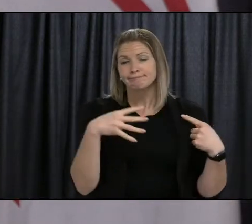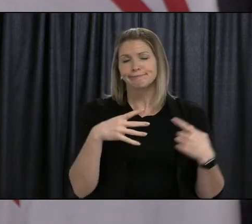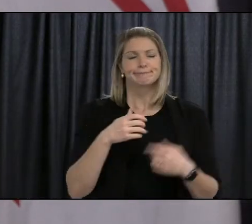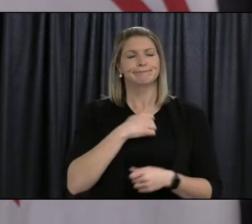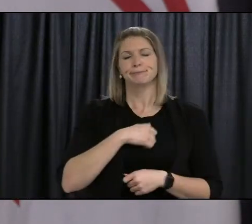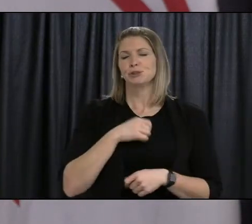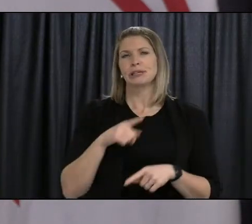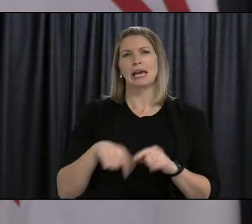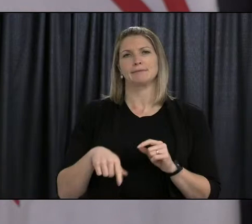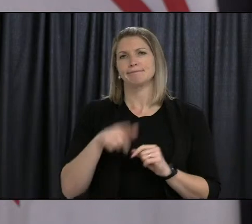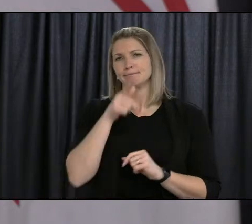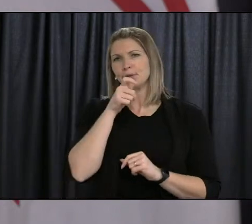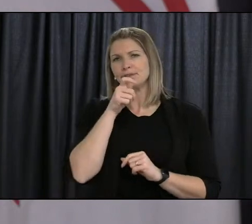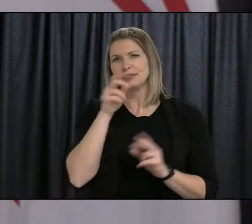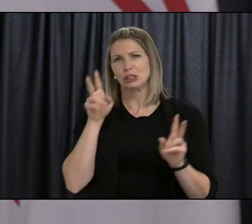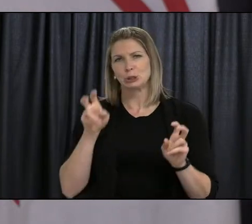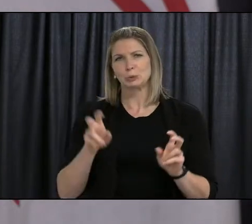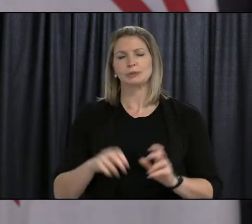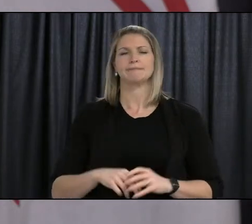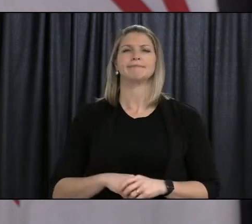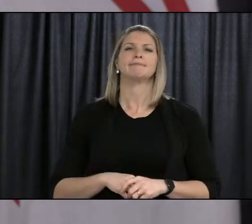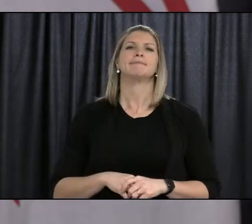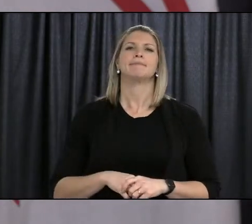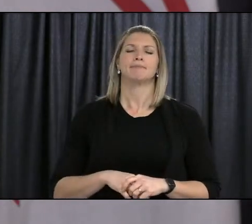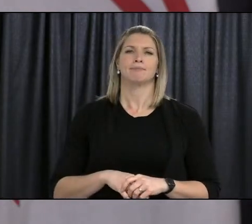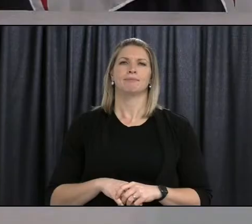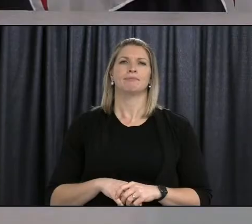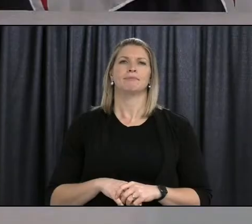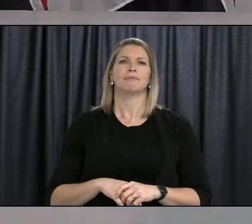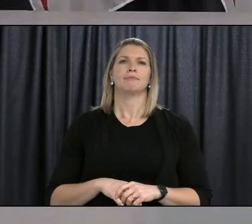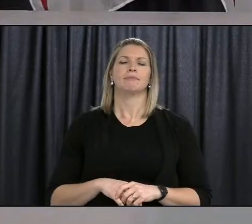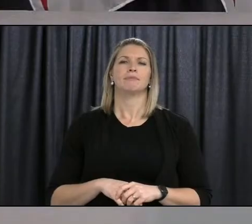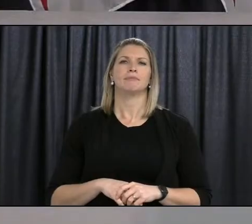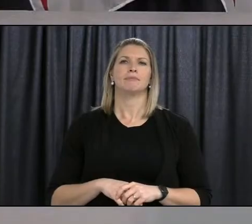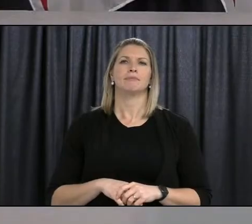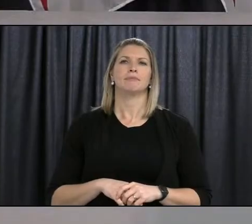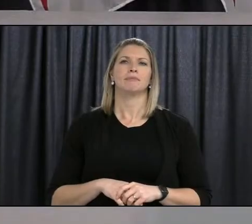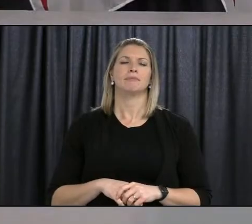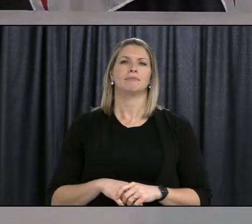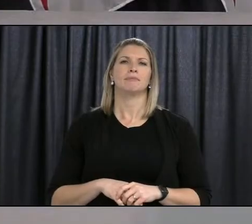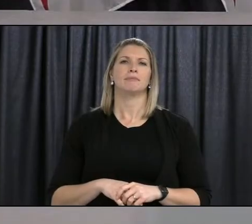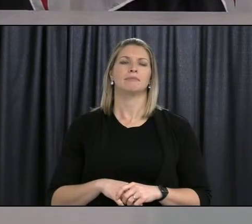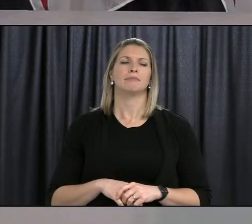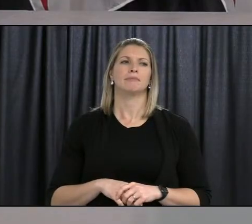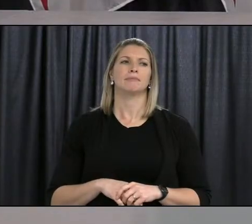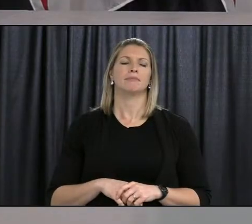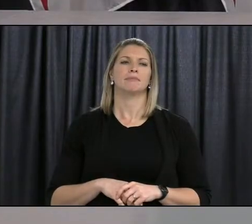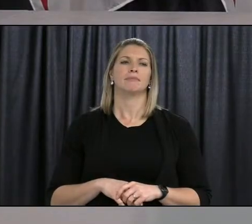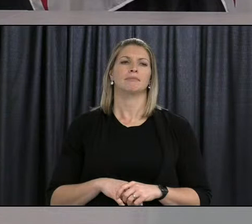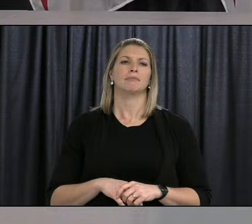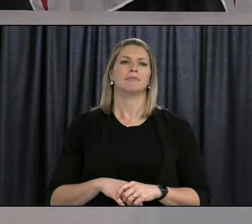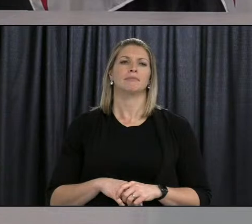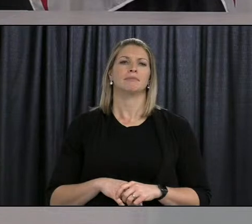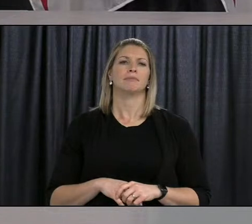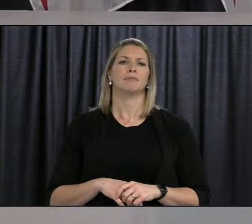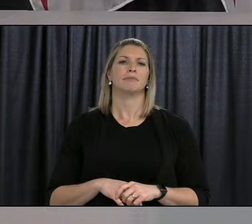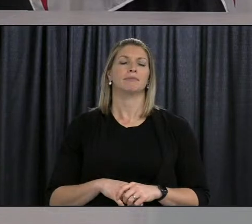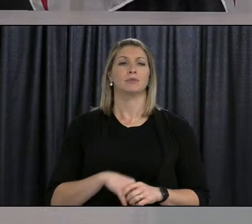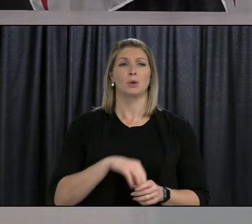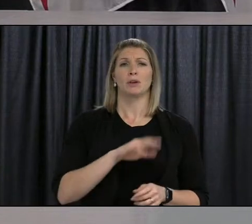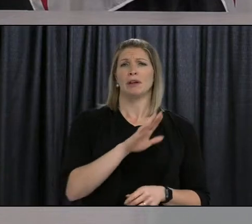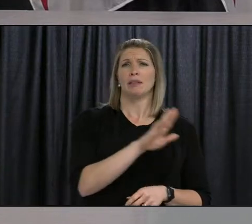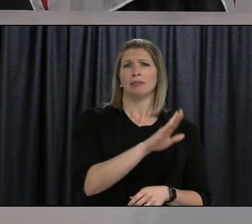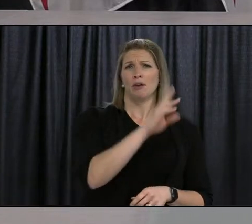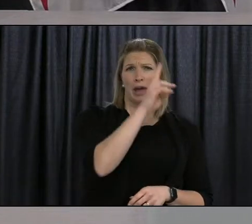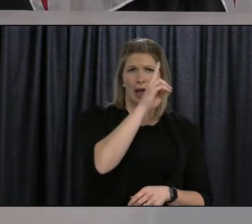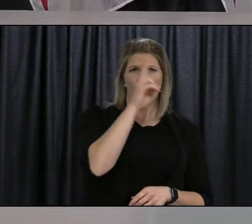issues or reasons. And so what has the impact then been on the health facility to